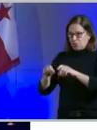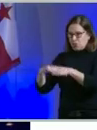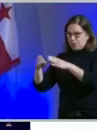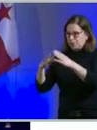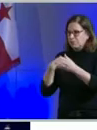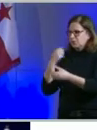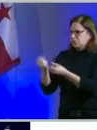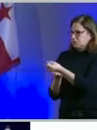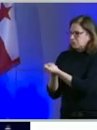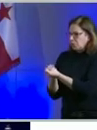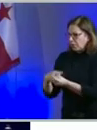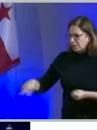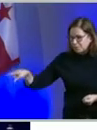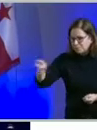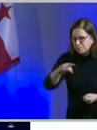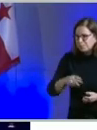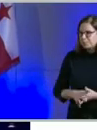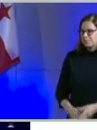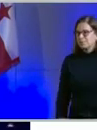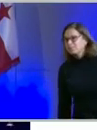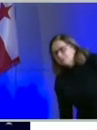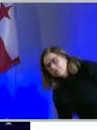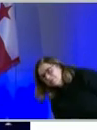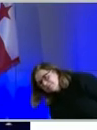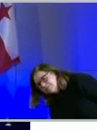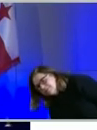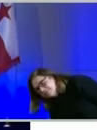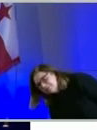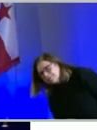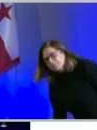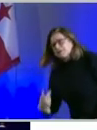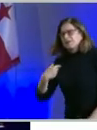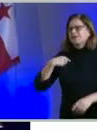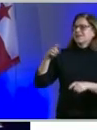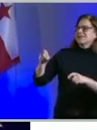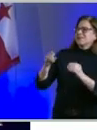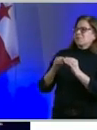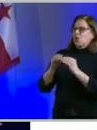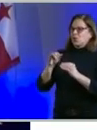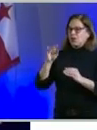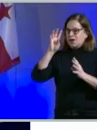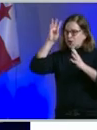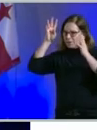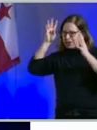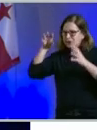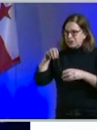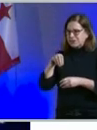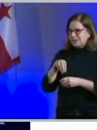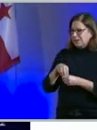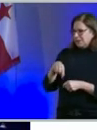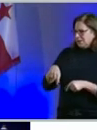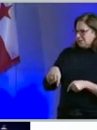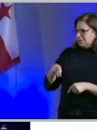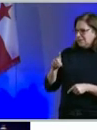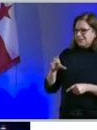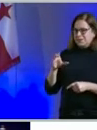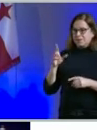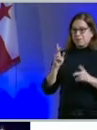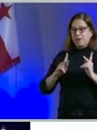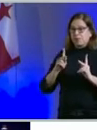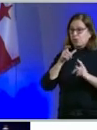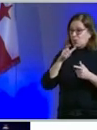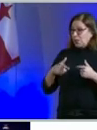their buildings, so some type of homestead act. So we need to be more innovative to small businesses so local people can own and still contribute to the fabric and the